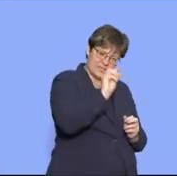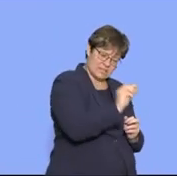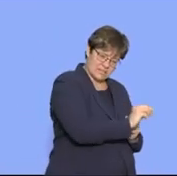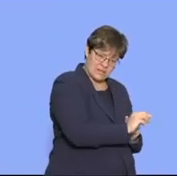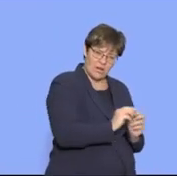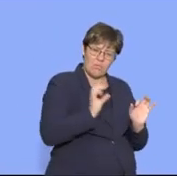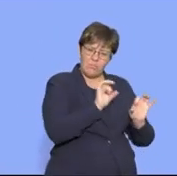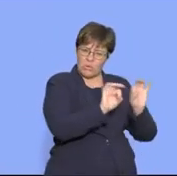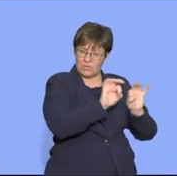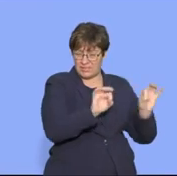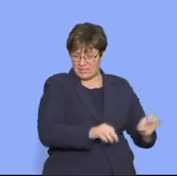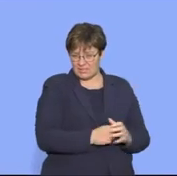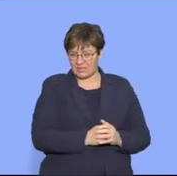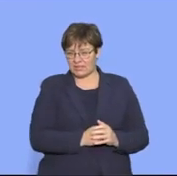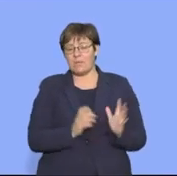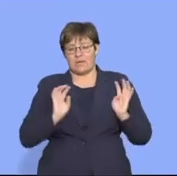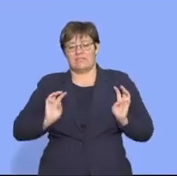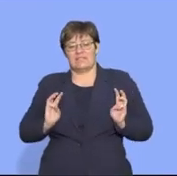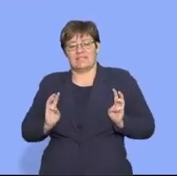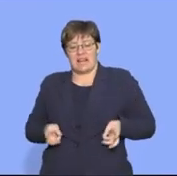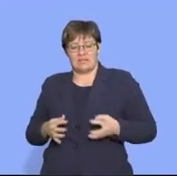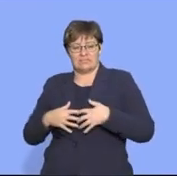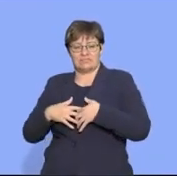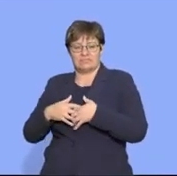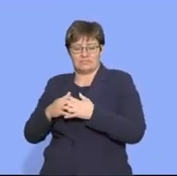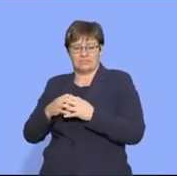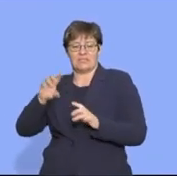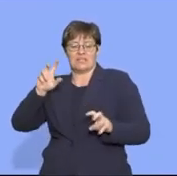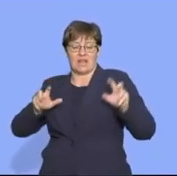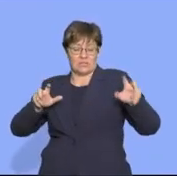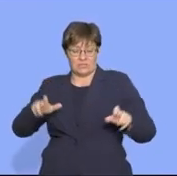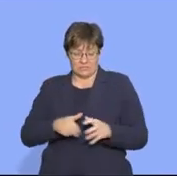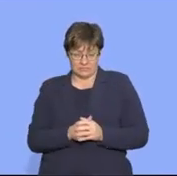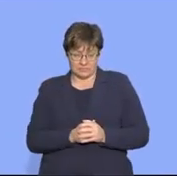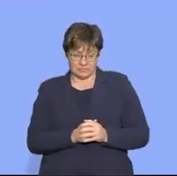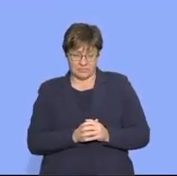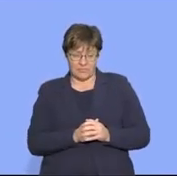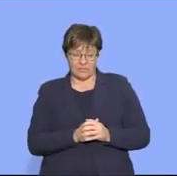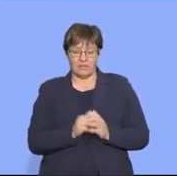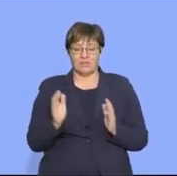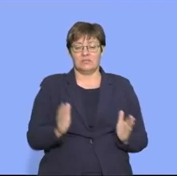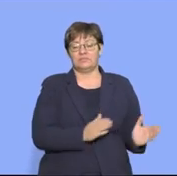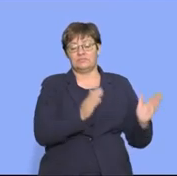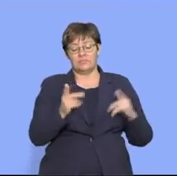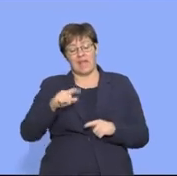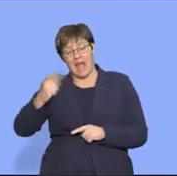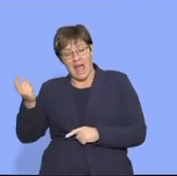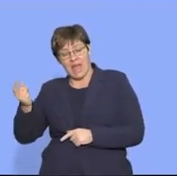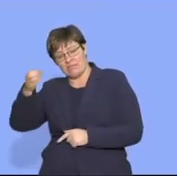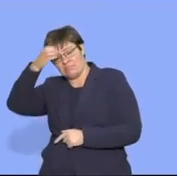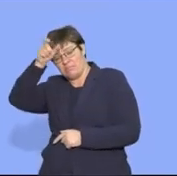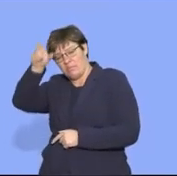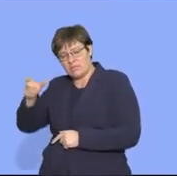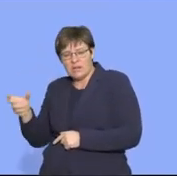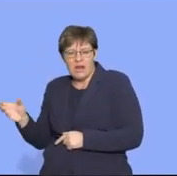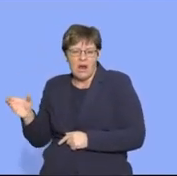fit together, things like that. So they can put together a skeleton of a dinosaur. Then